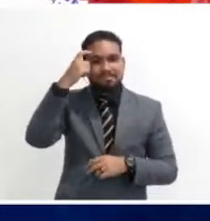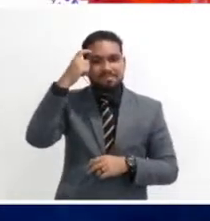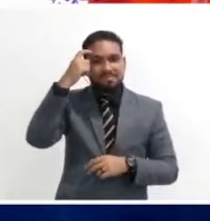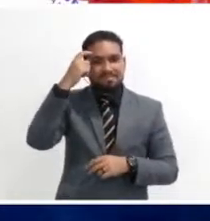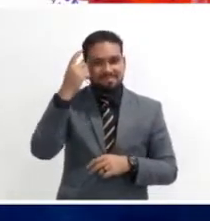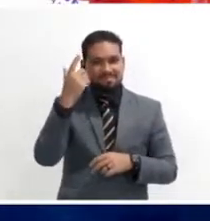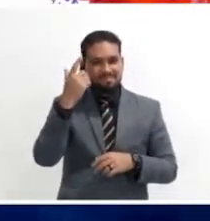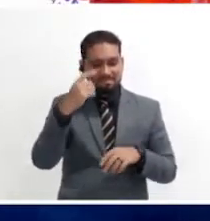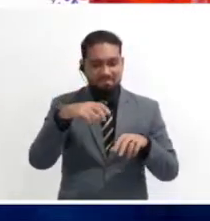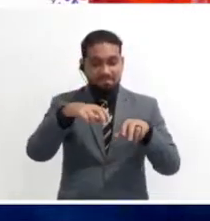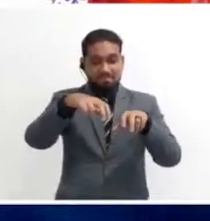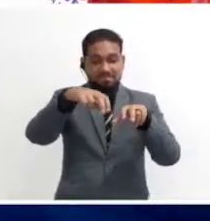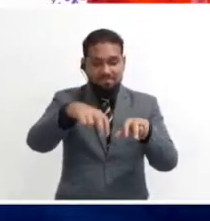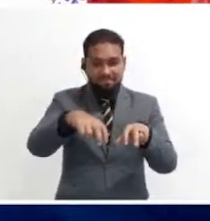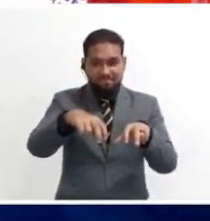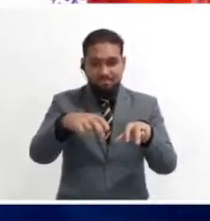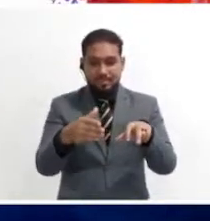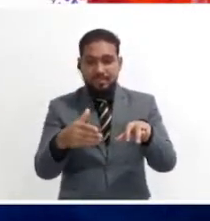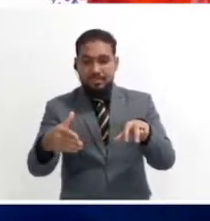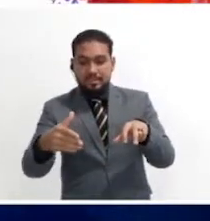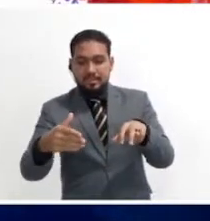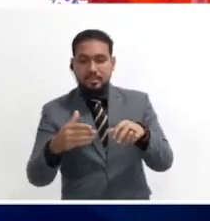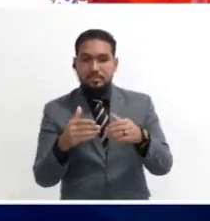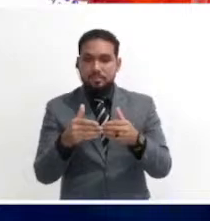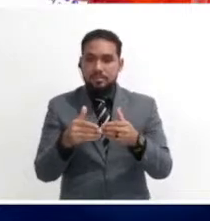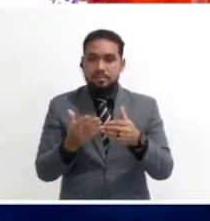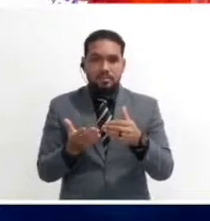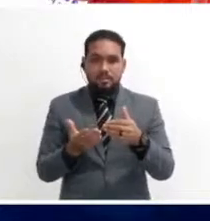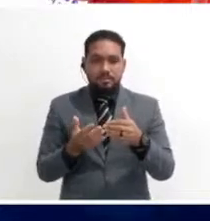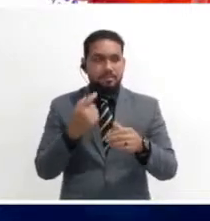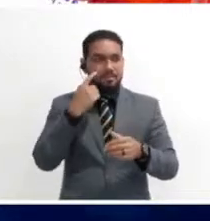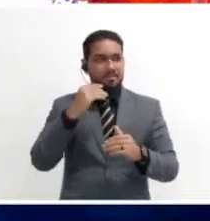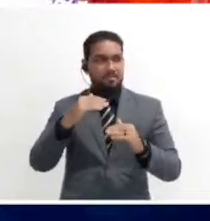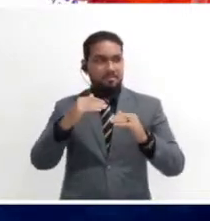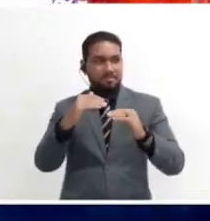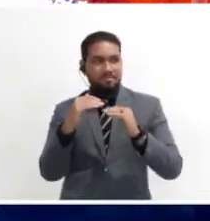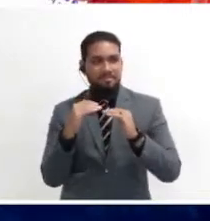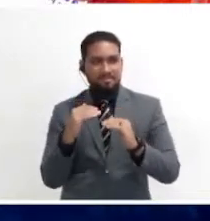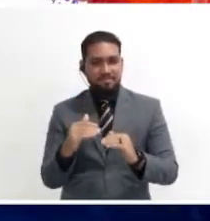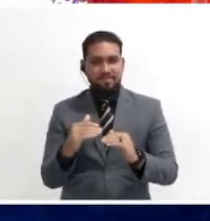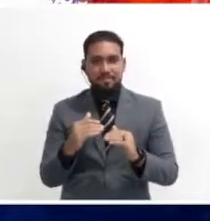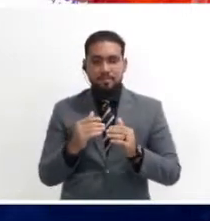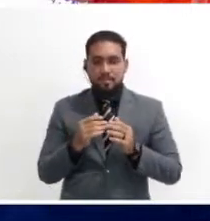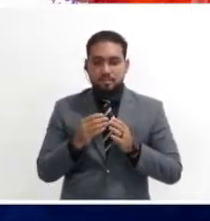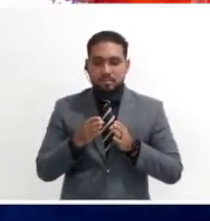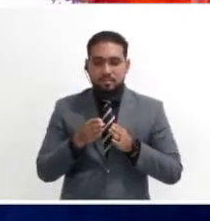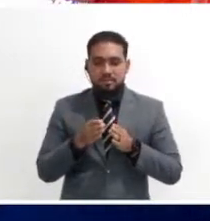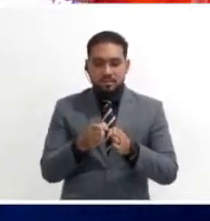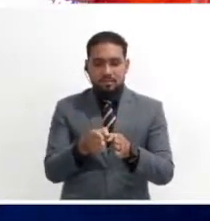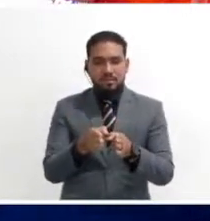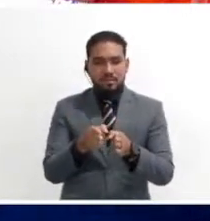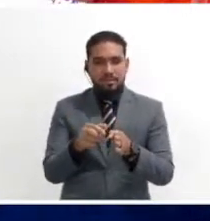below, you can see that there's a silicon bridge there that is used to interconnect those